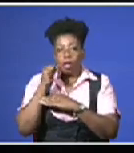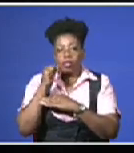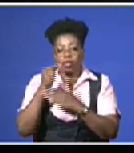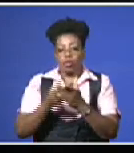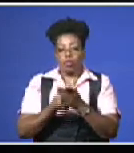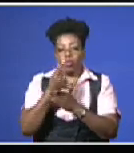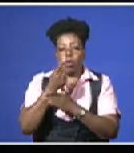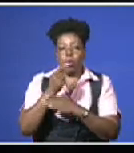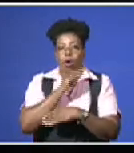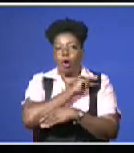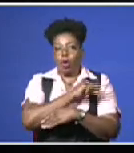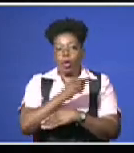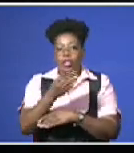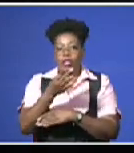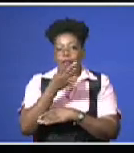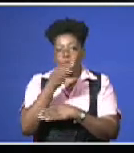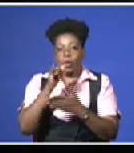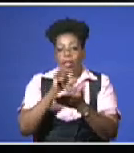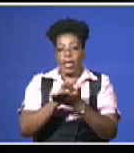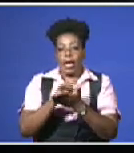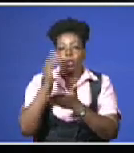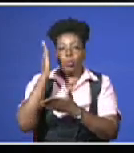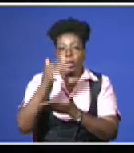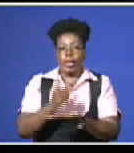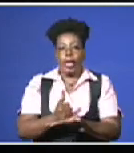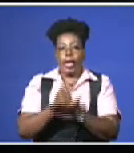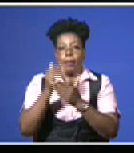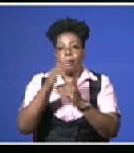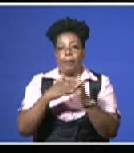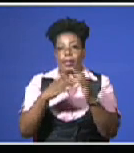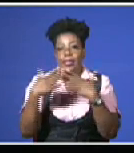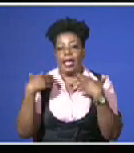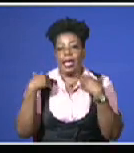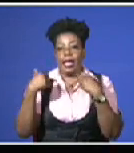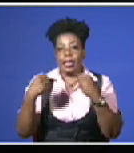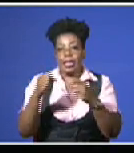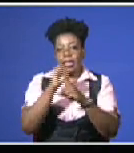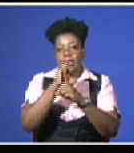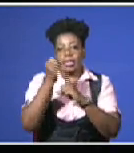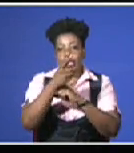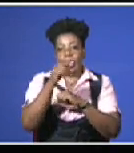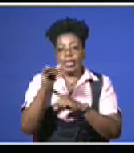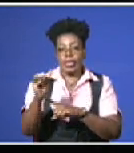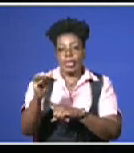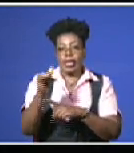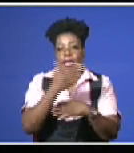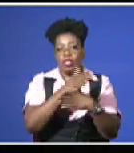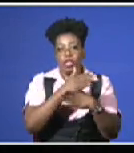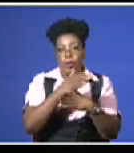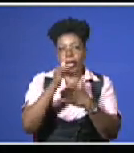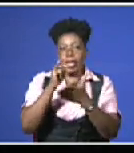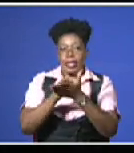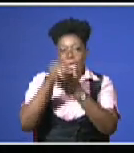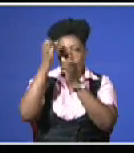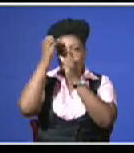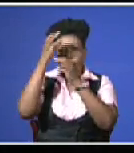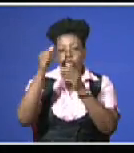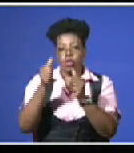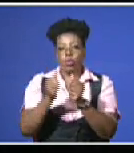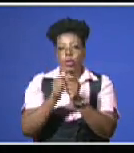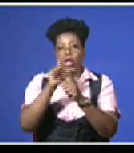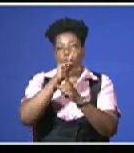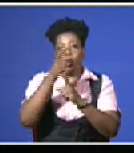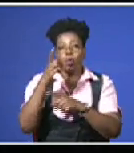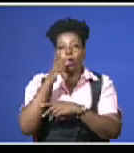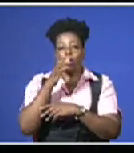quality foods that will help build a healthy society, and sharing the information with local